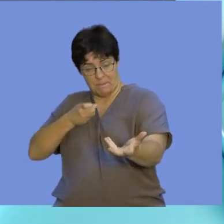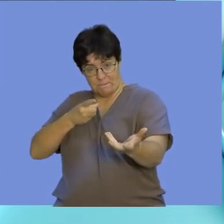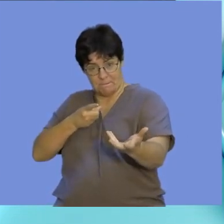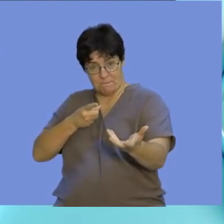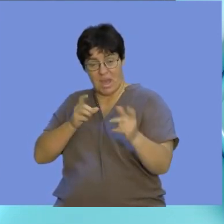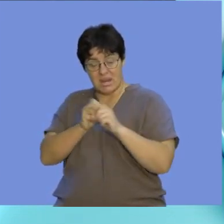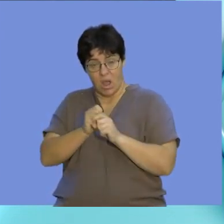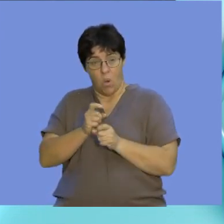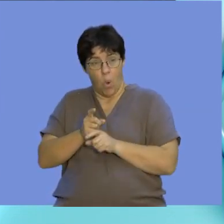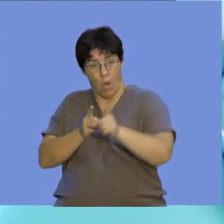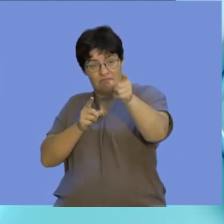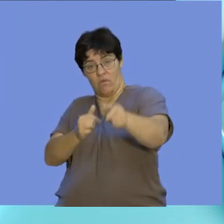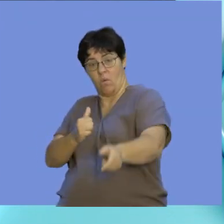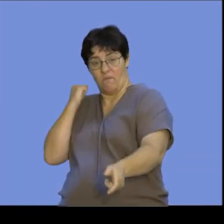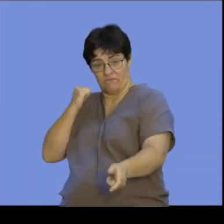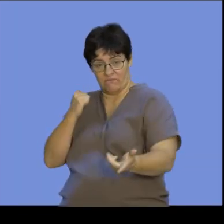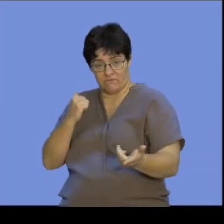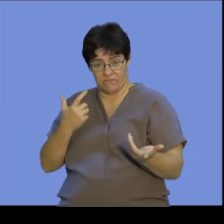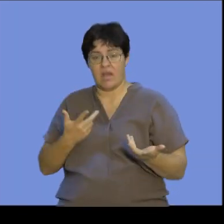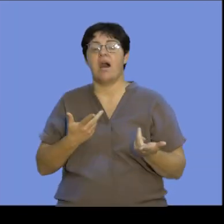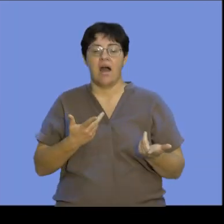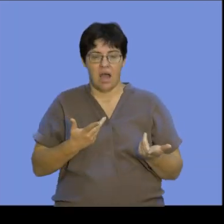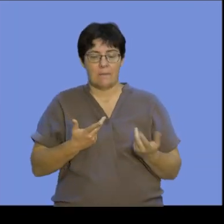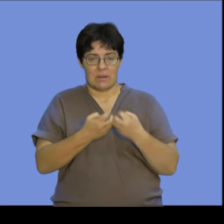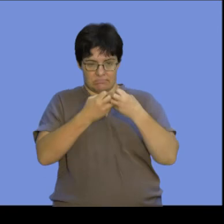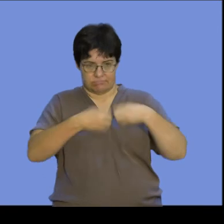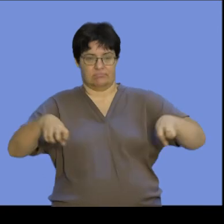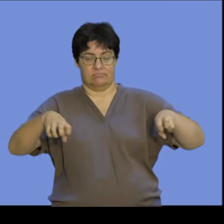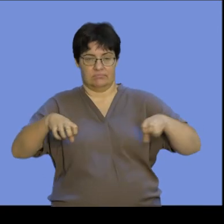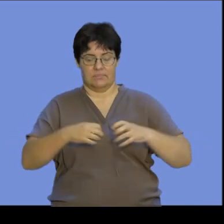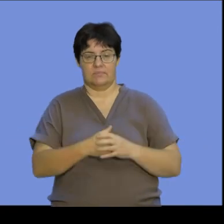off in a different direction, so they split.